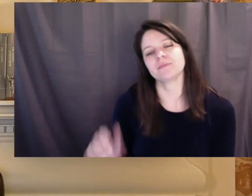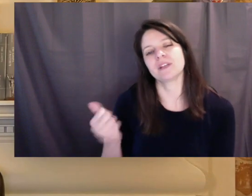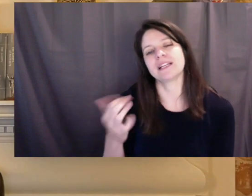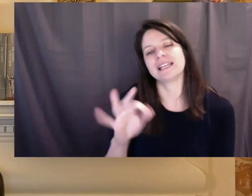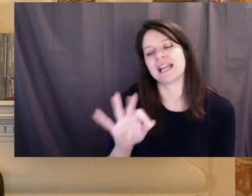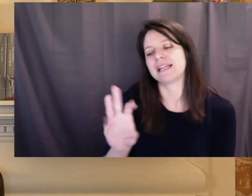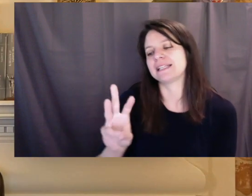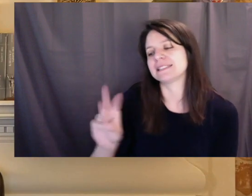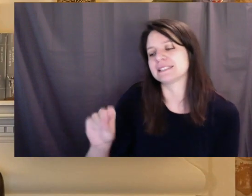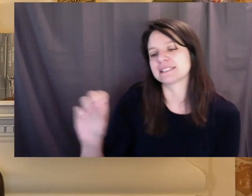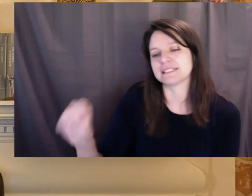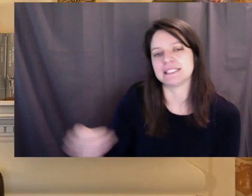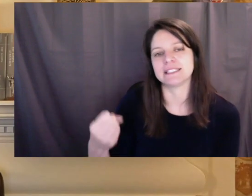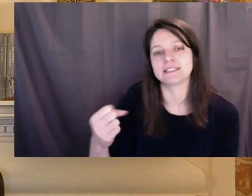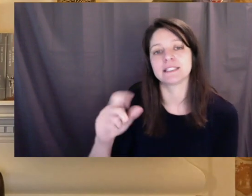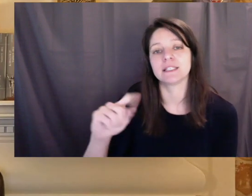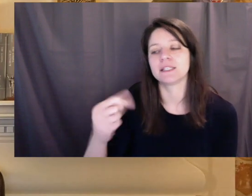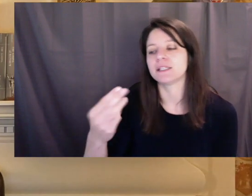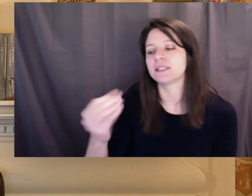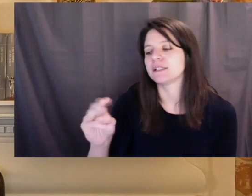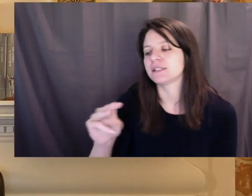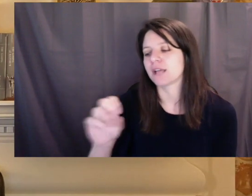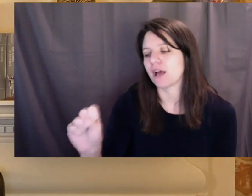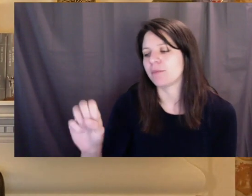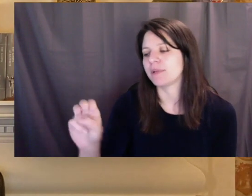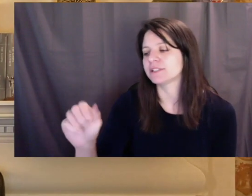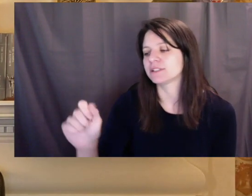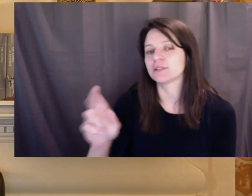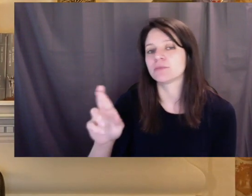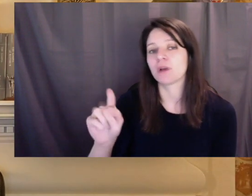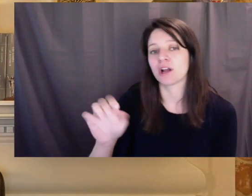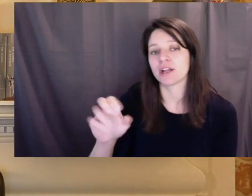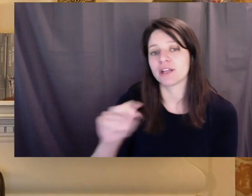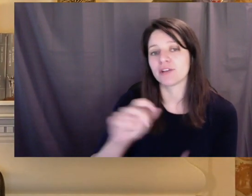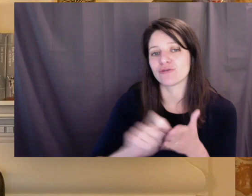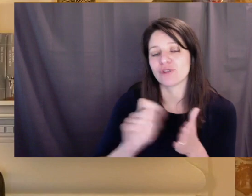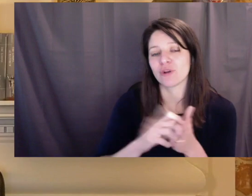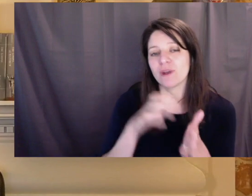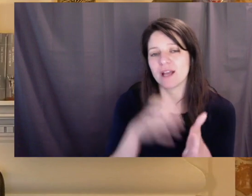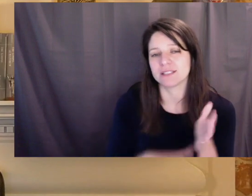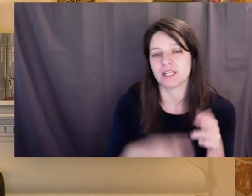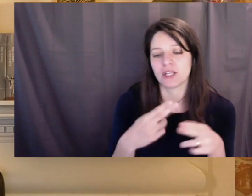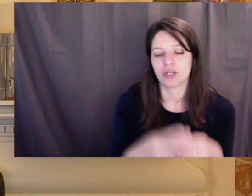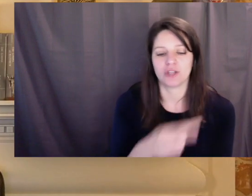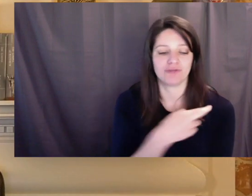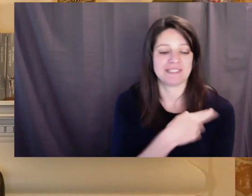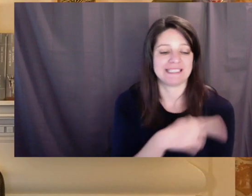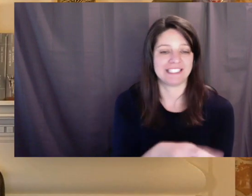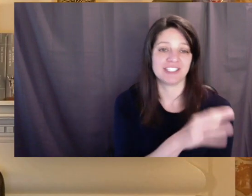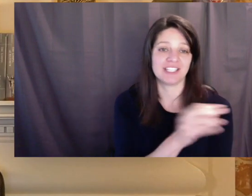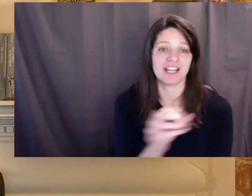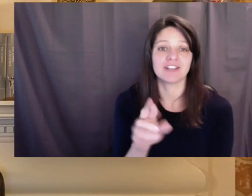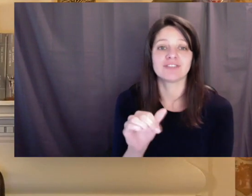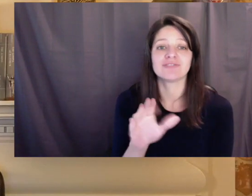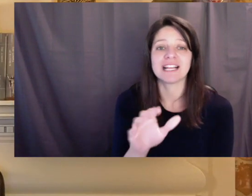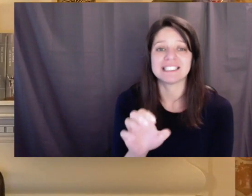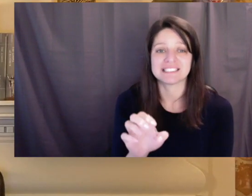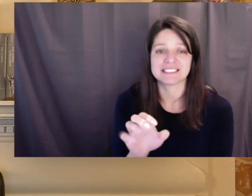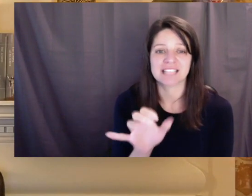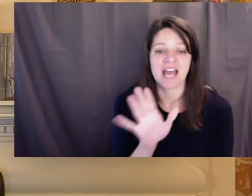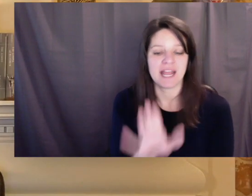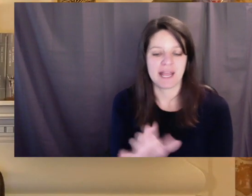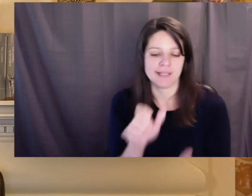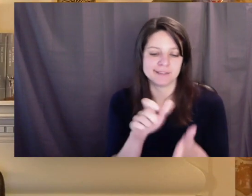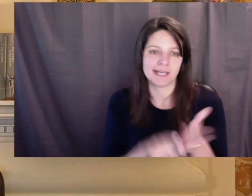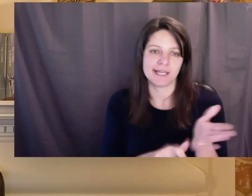present to this. In the late 1960s, Thomas Merton wrote an essay called Religion and Race in the United States,